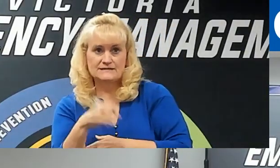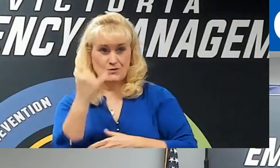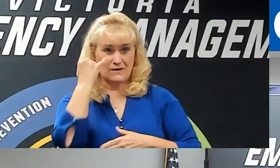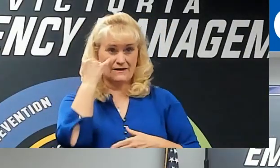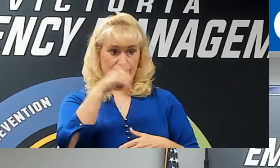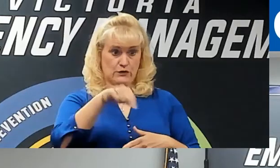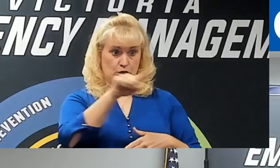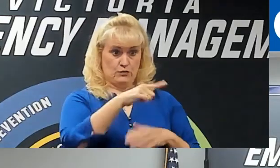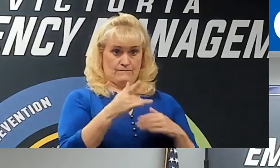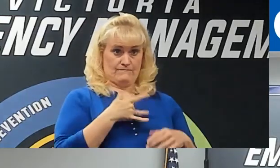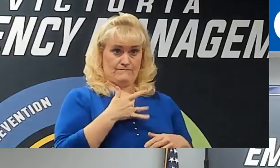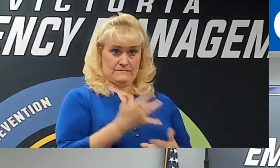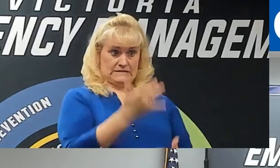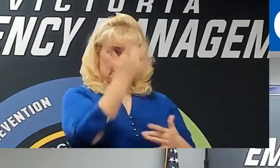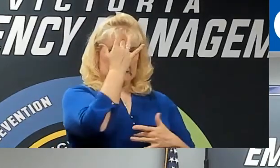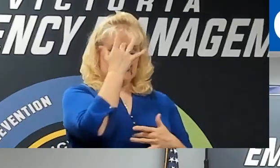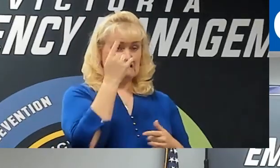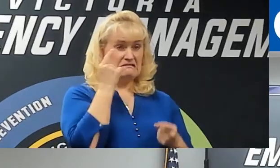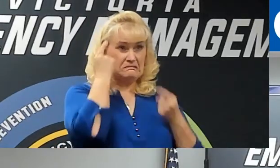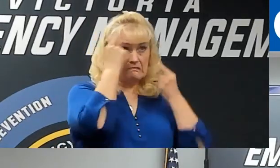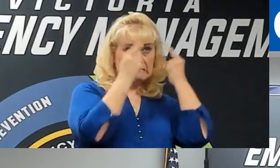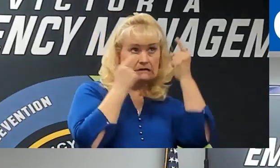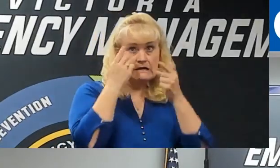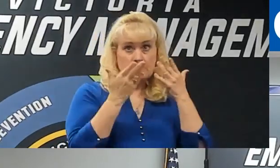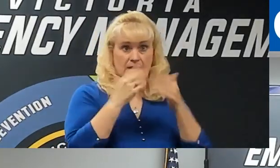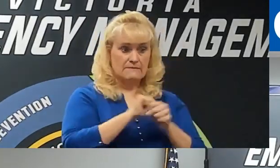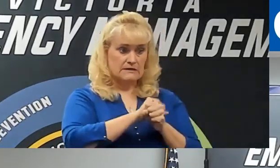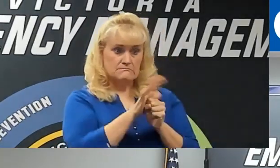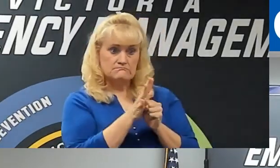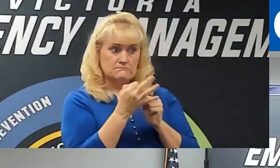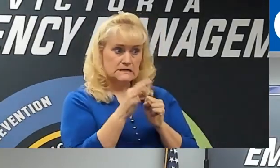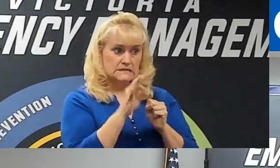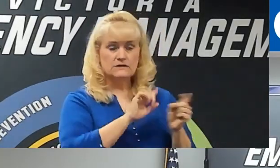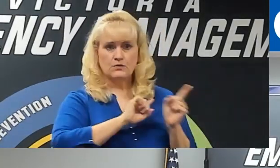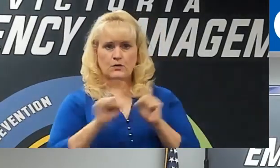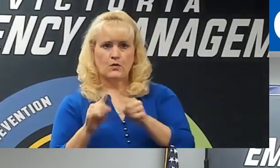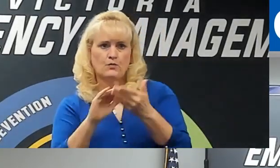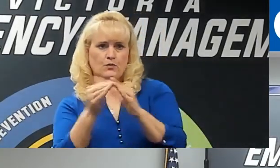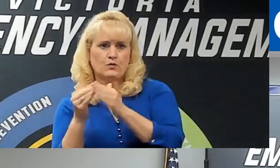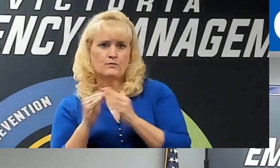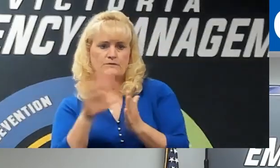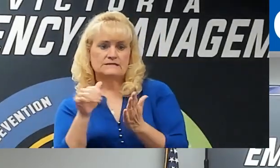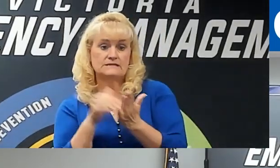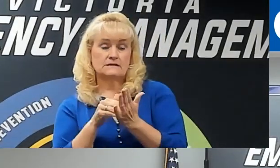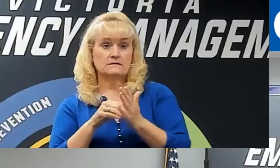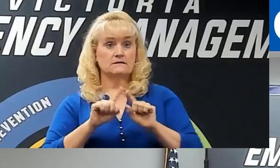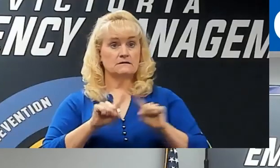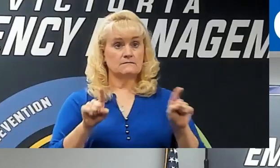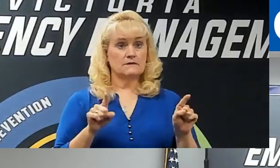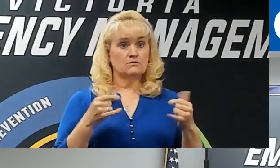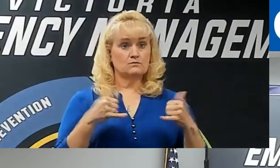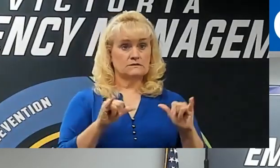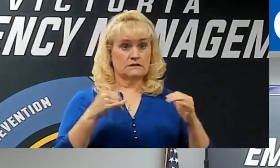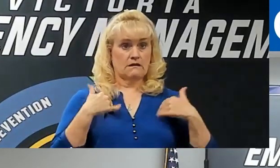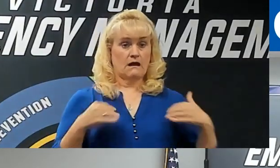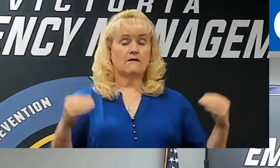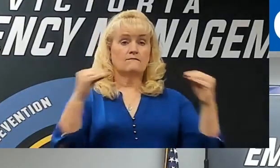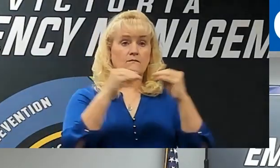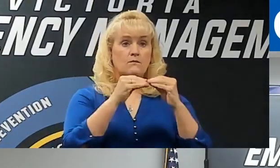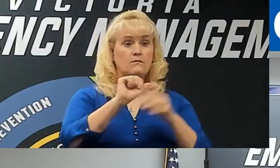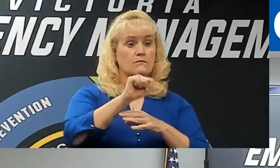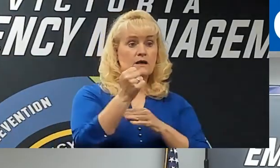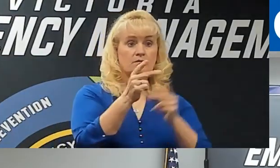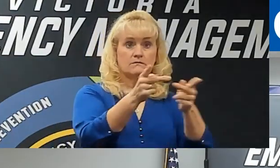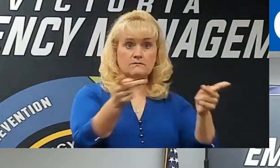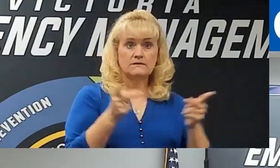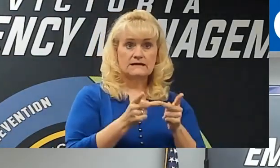on those days ought to get tested. But even aside from that, we have ample availability in Victoria, ample tests